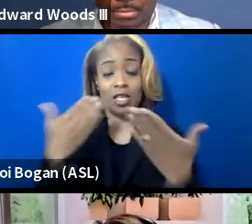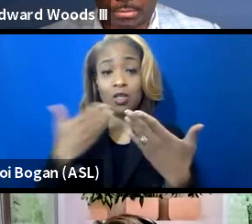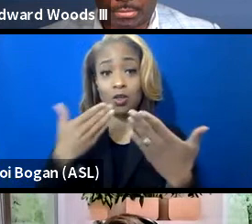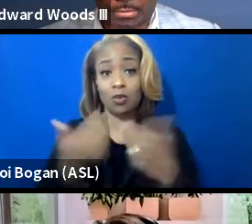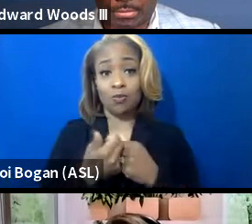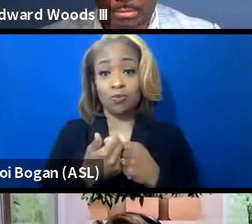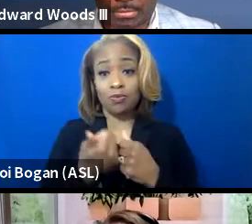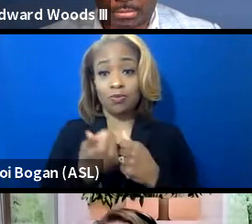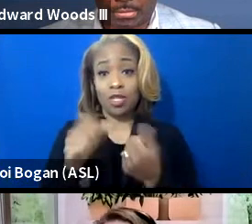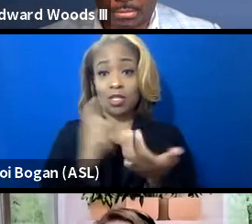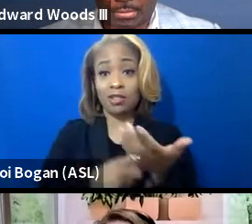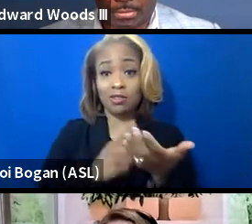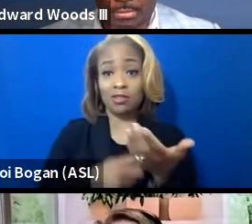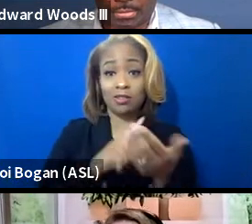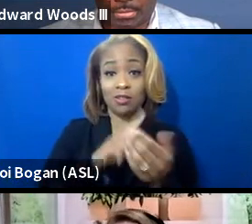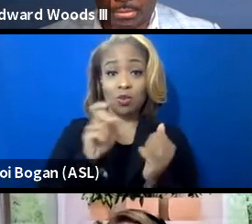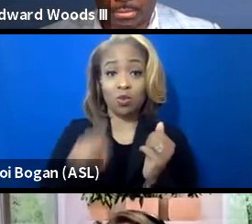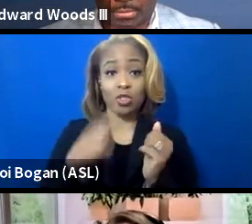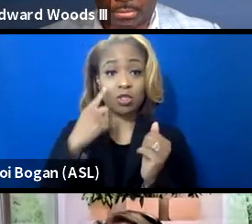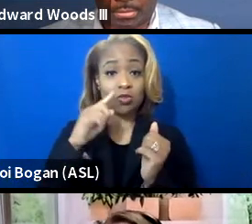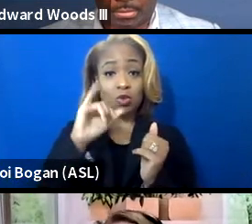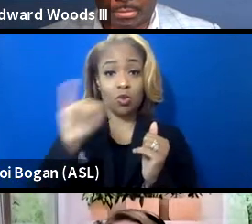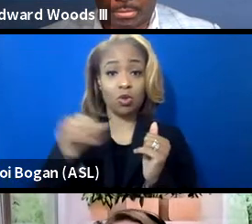questions or discussion for Julianne?